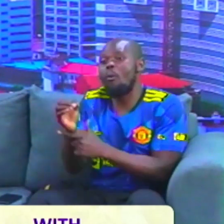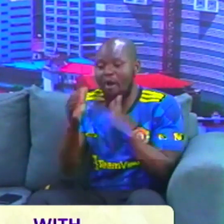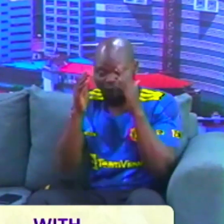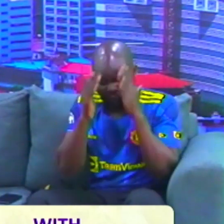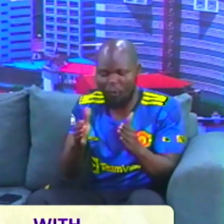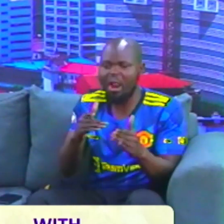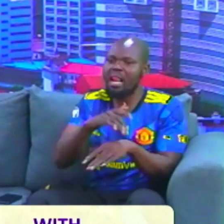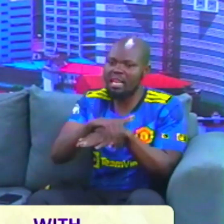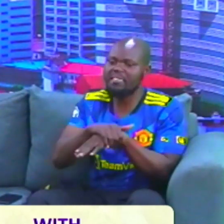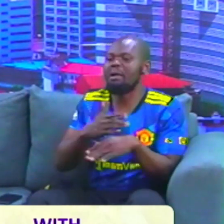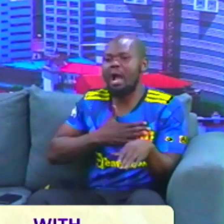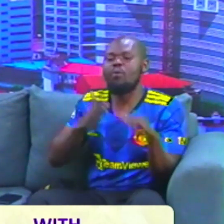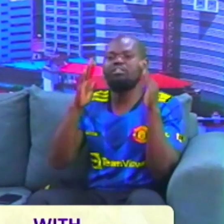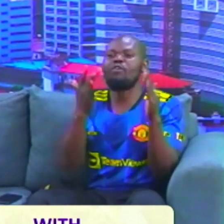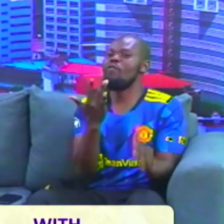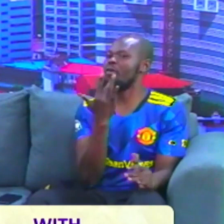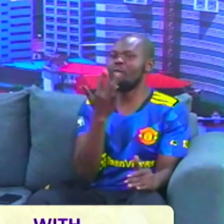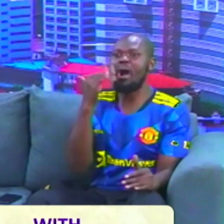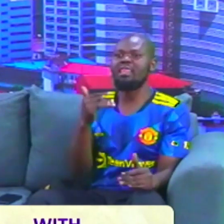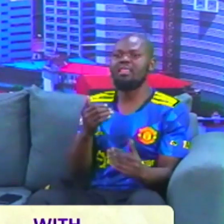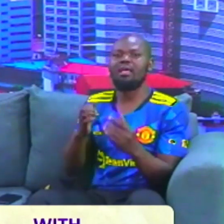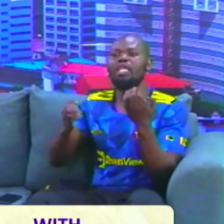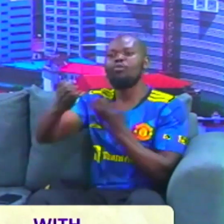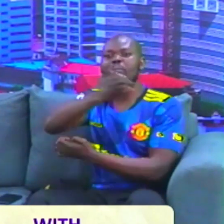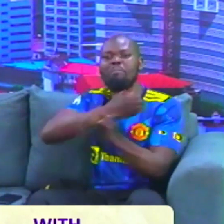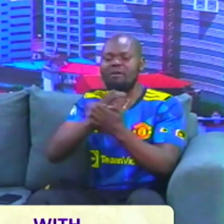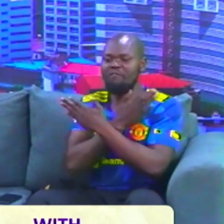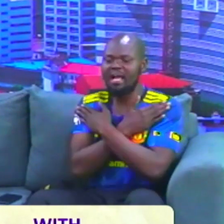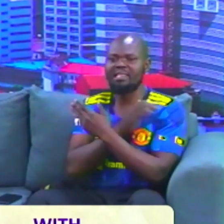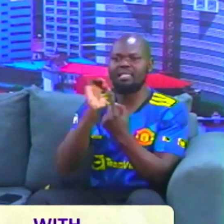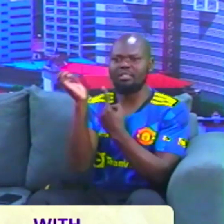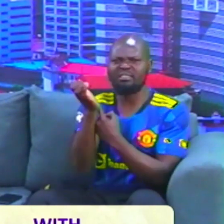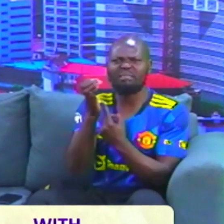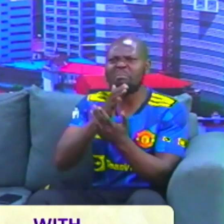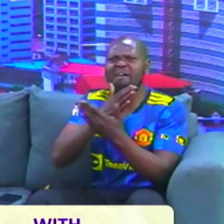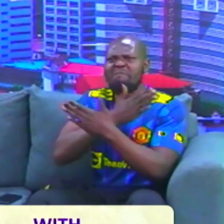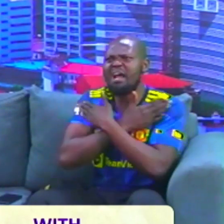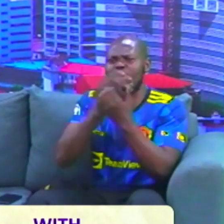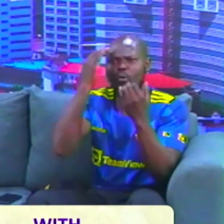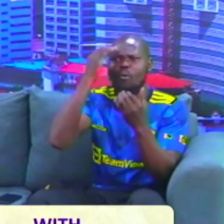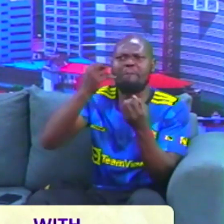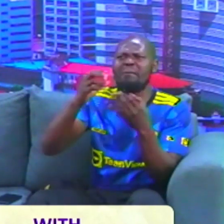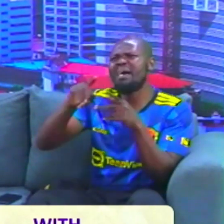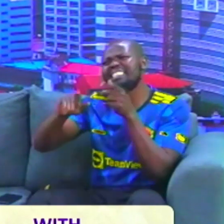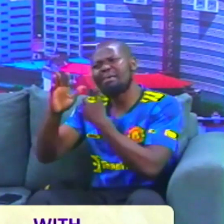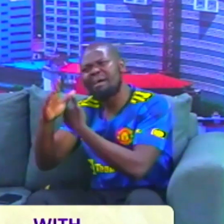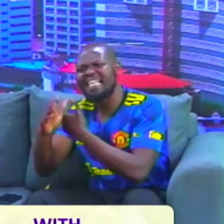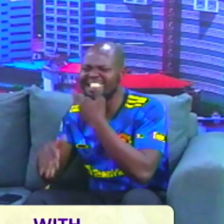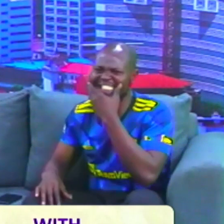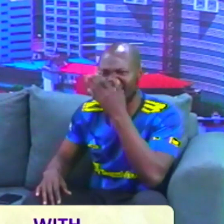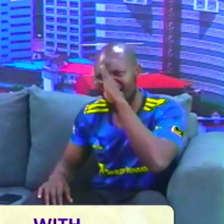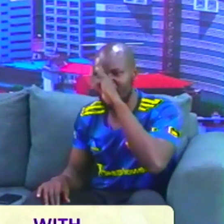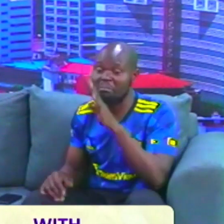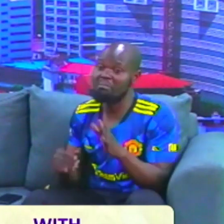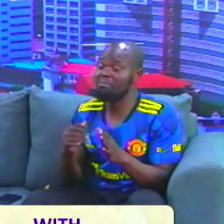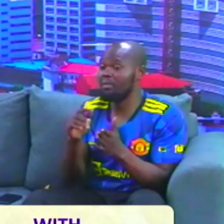right now we are waiting on the deadline. Ikifika we'll know, if maybe it's the family that is keeping him bado